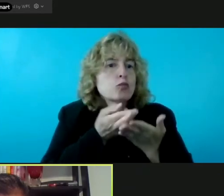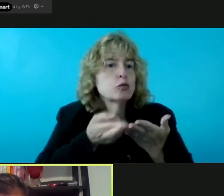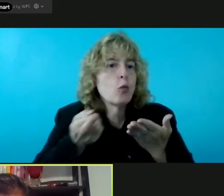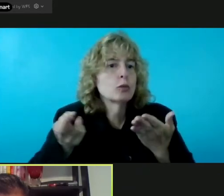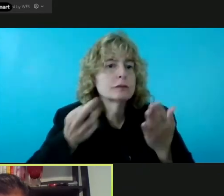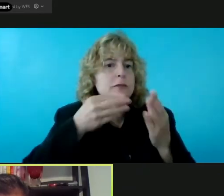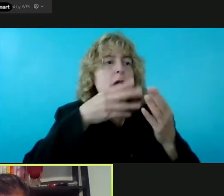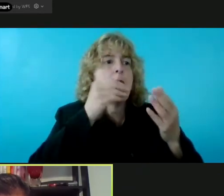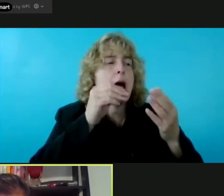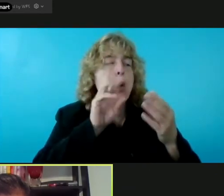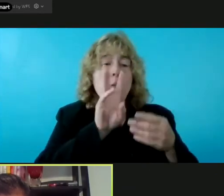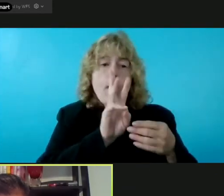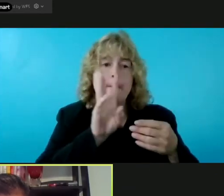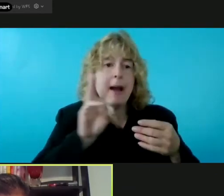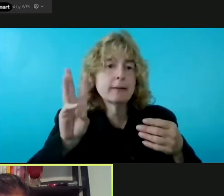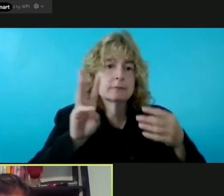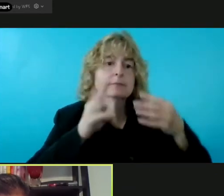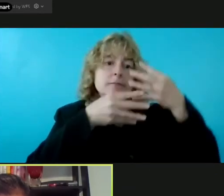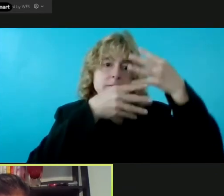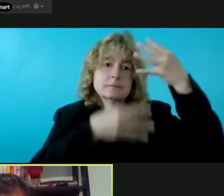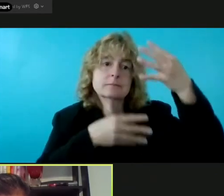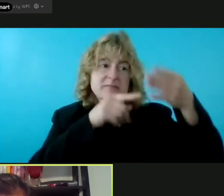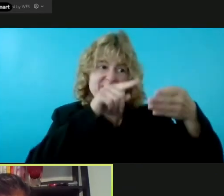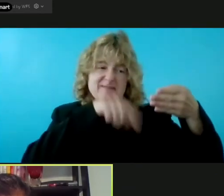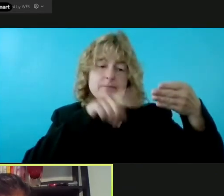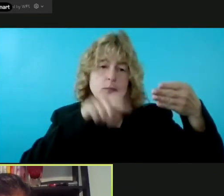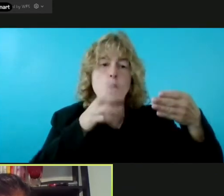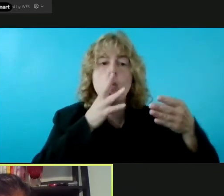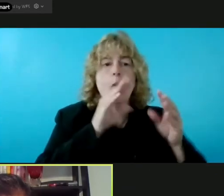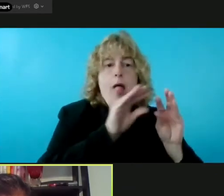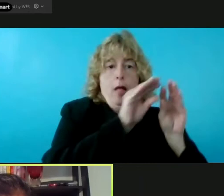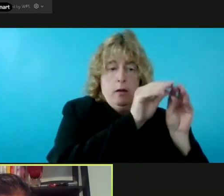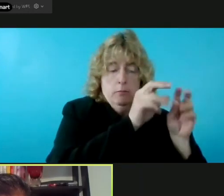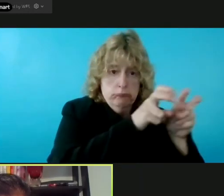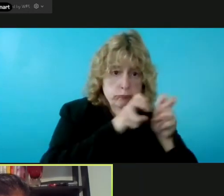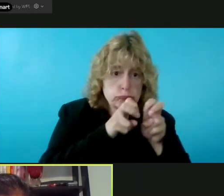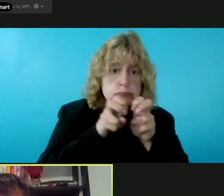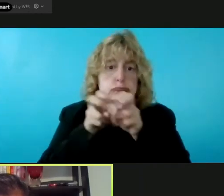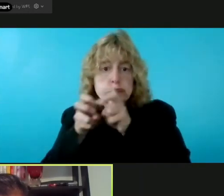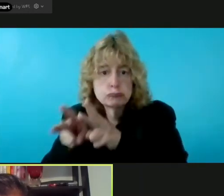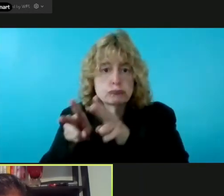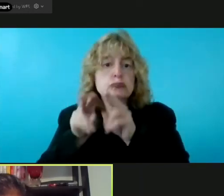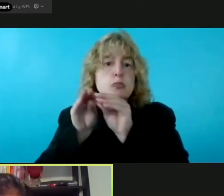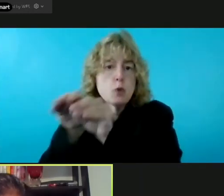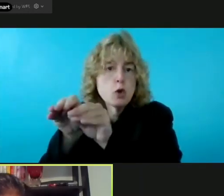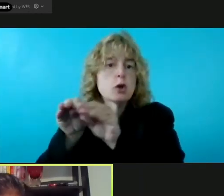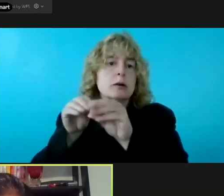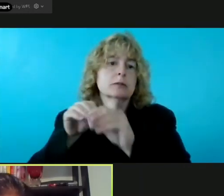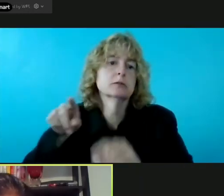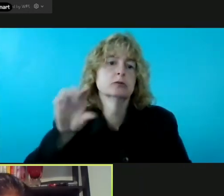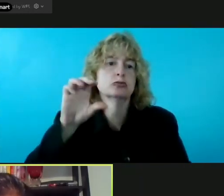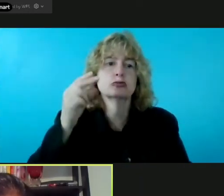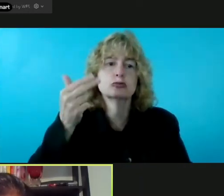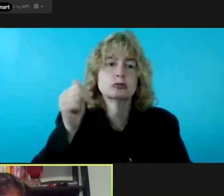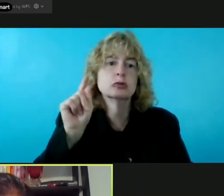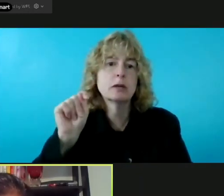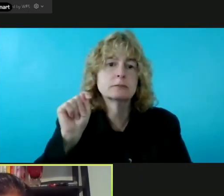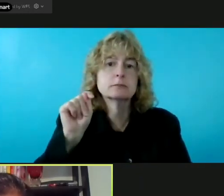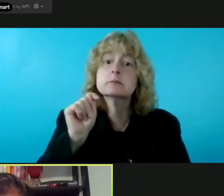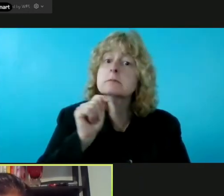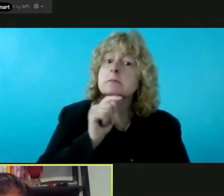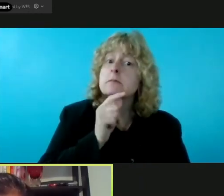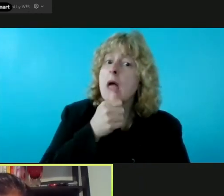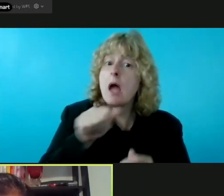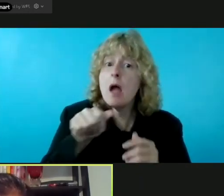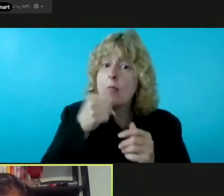a website, so we'll put that in the chat. But we really appreciate your being here. Is there anything else you want to add